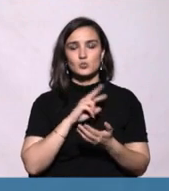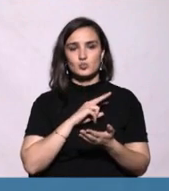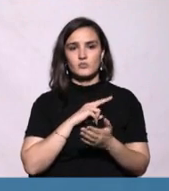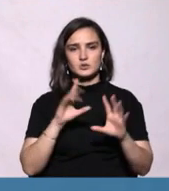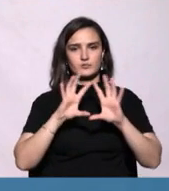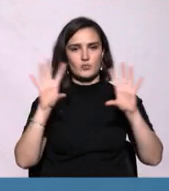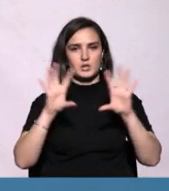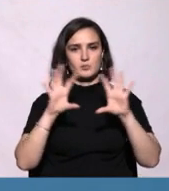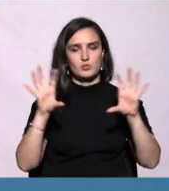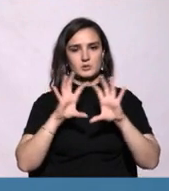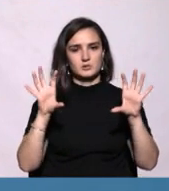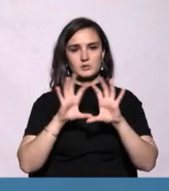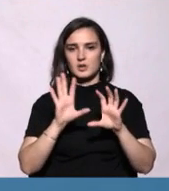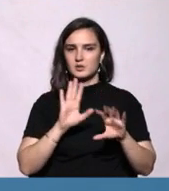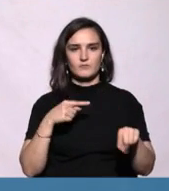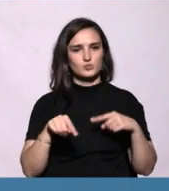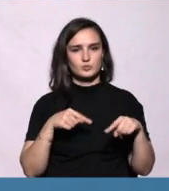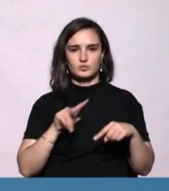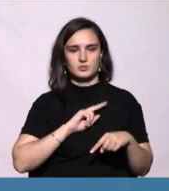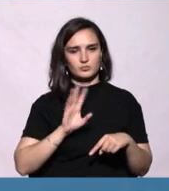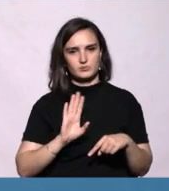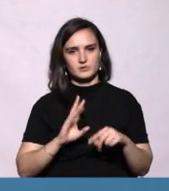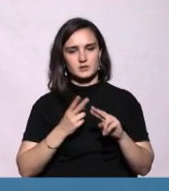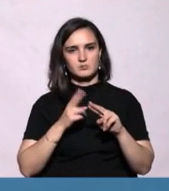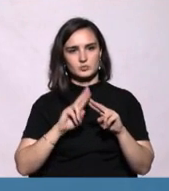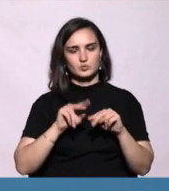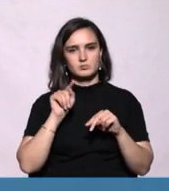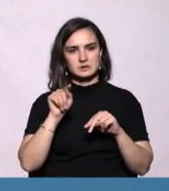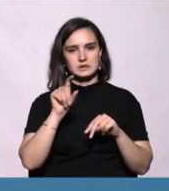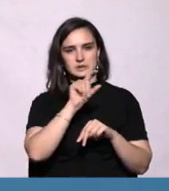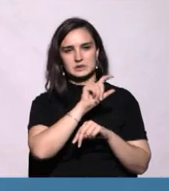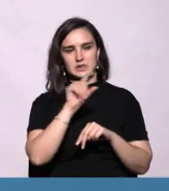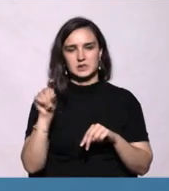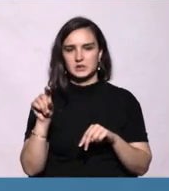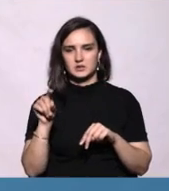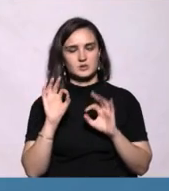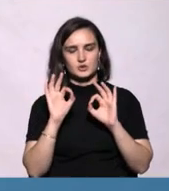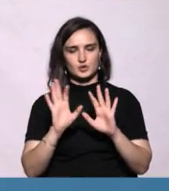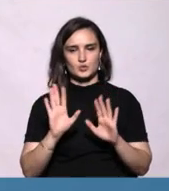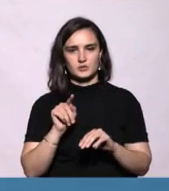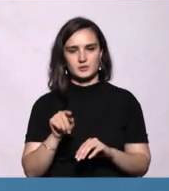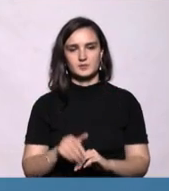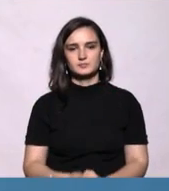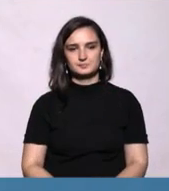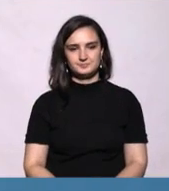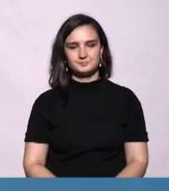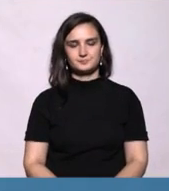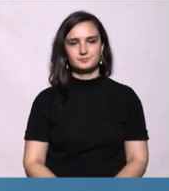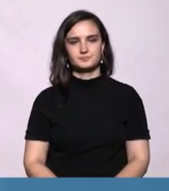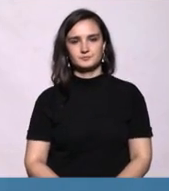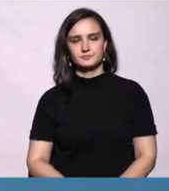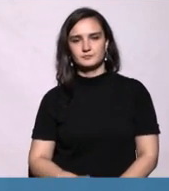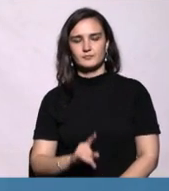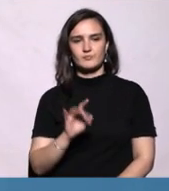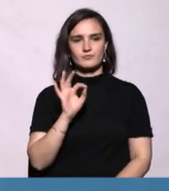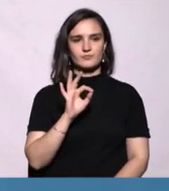plays volleyball and not football. So, this sentence is false. Exactly right. And,